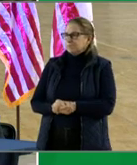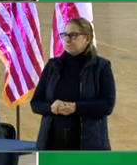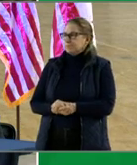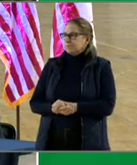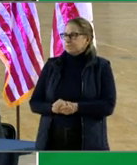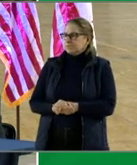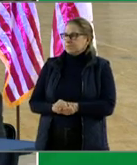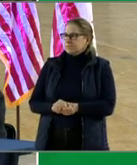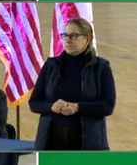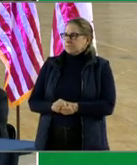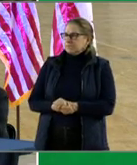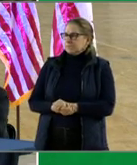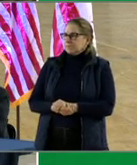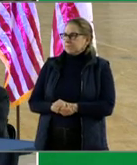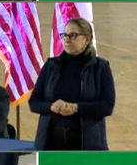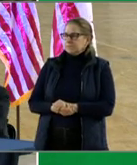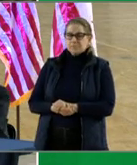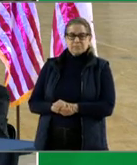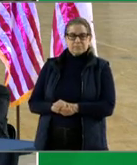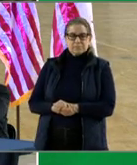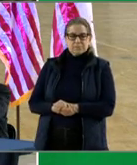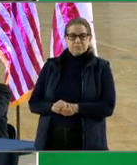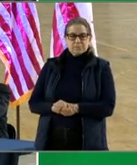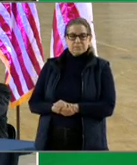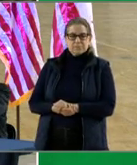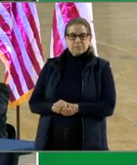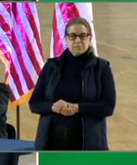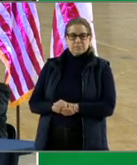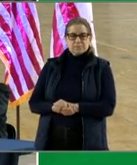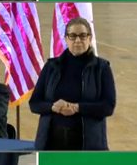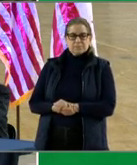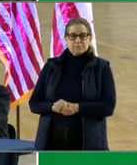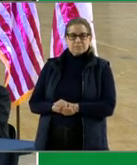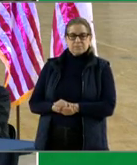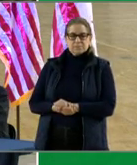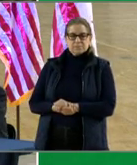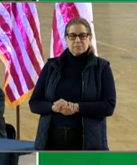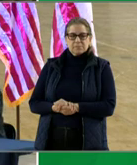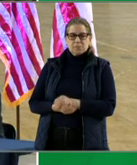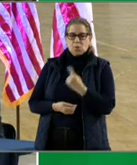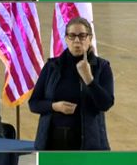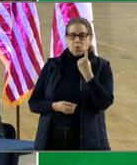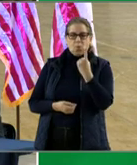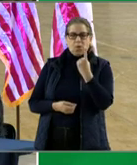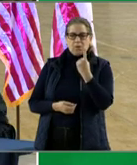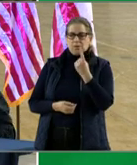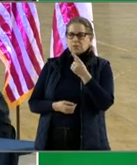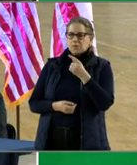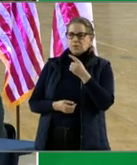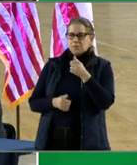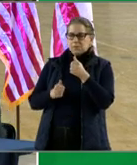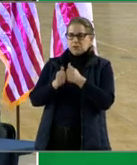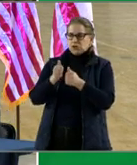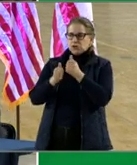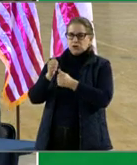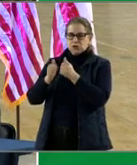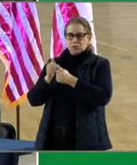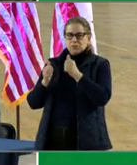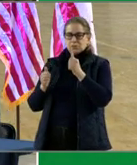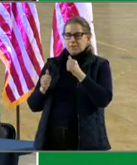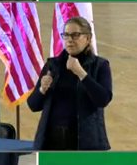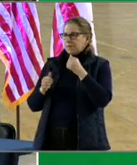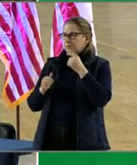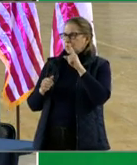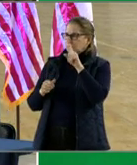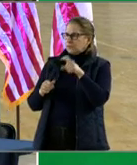so we will take one round of press questions. Paul, we're going to start with you and move down the line if you guys don't Sure. mind. As people have